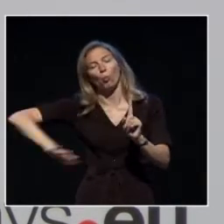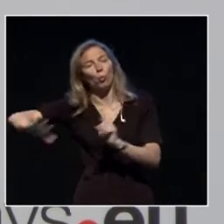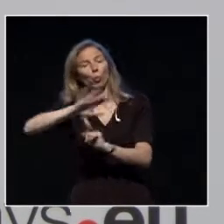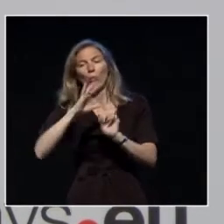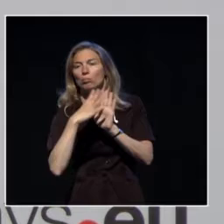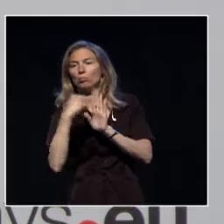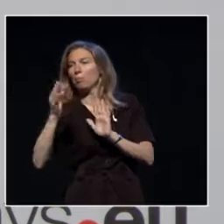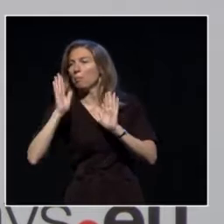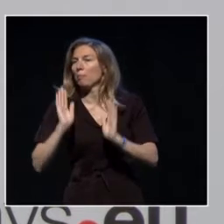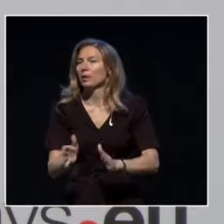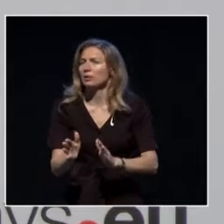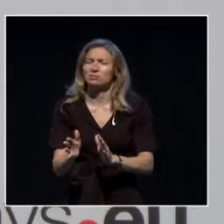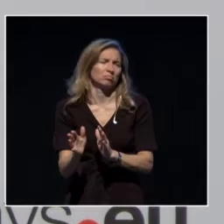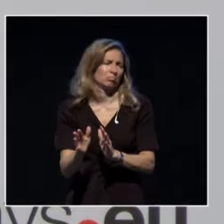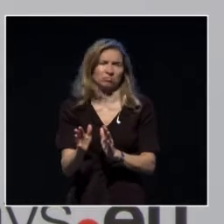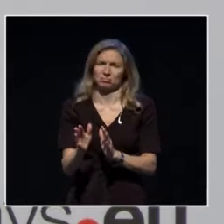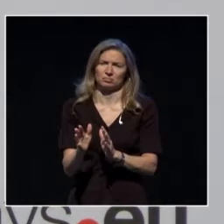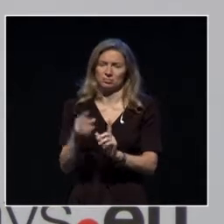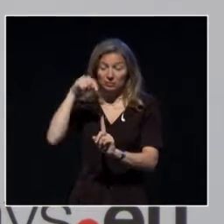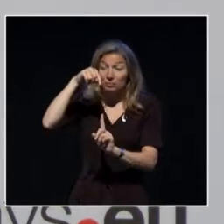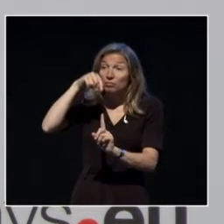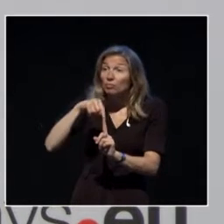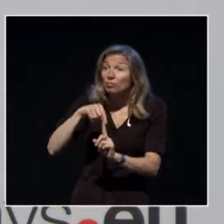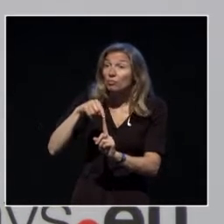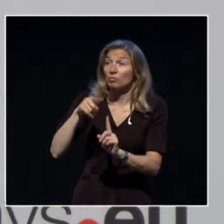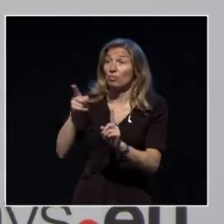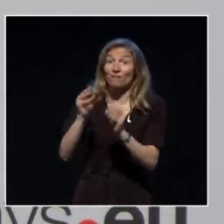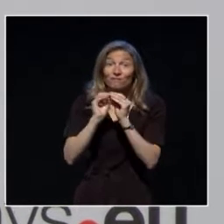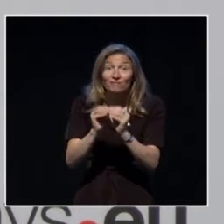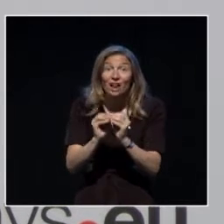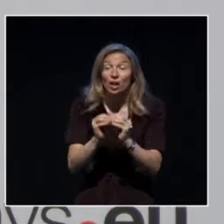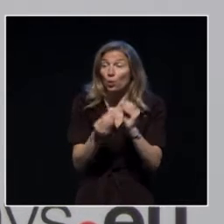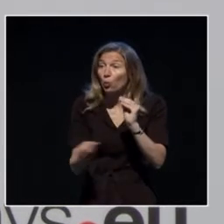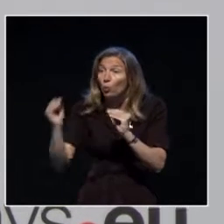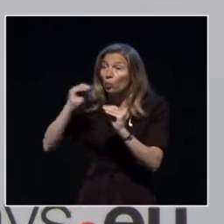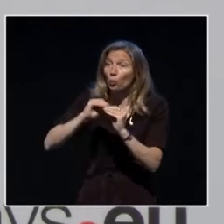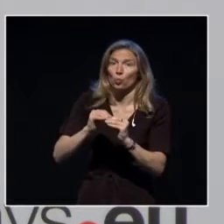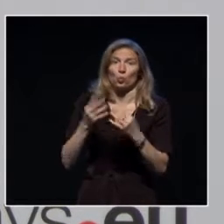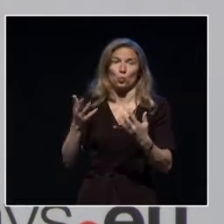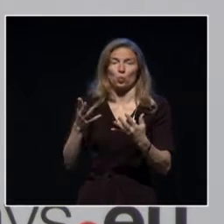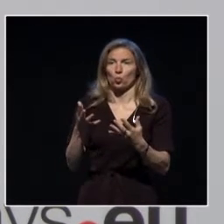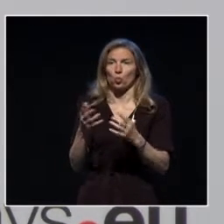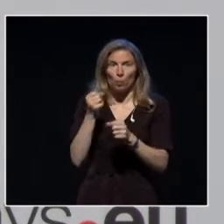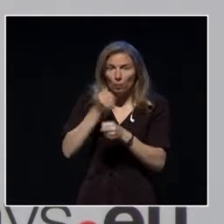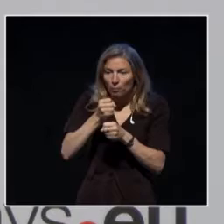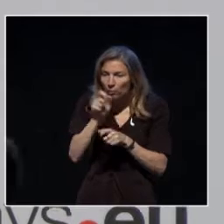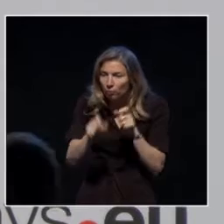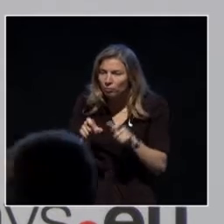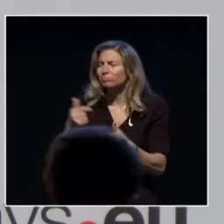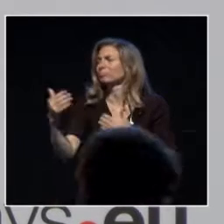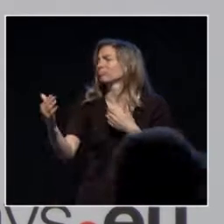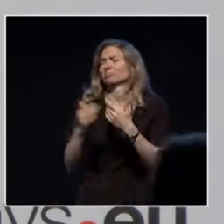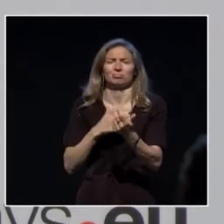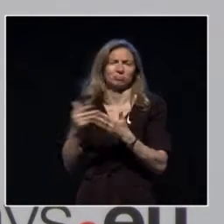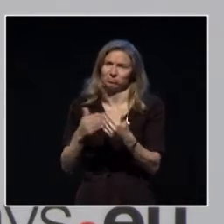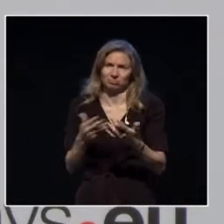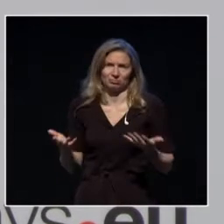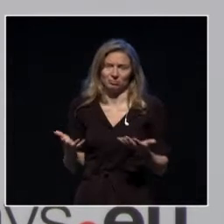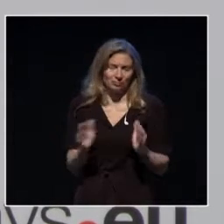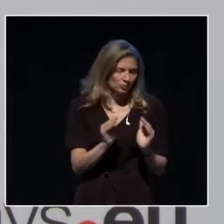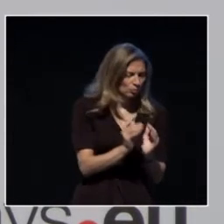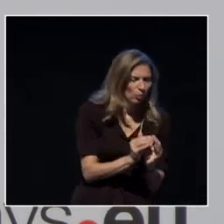source of employment or the location of value-added creation. Their small and large businesses